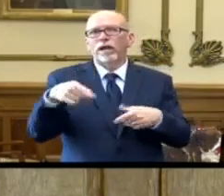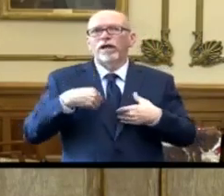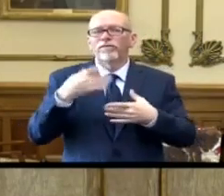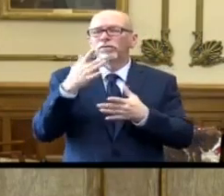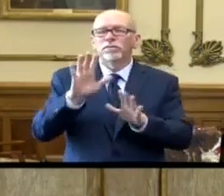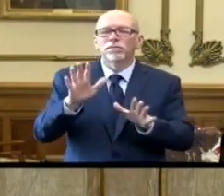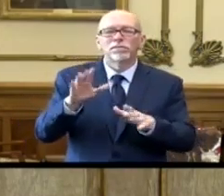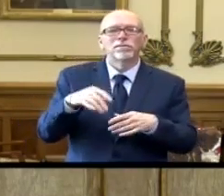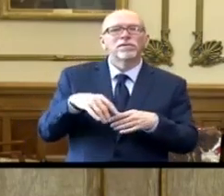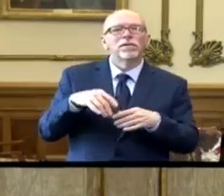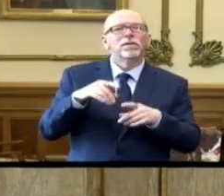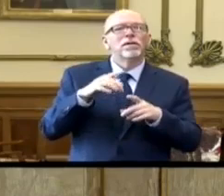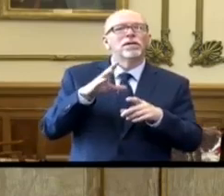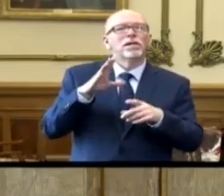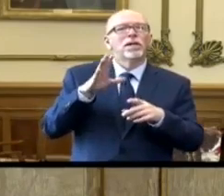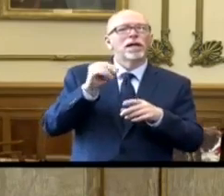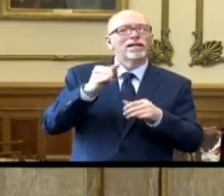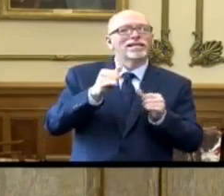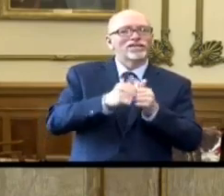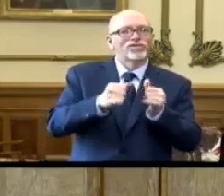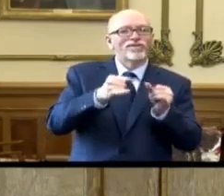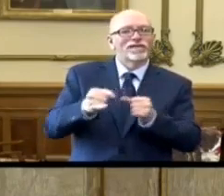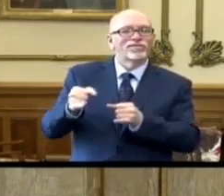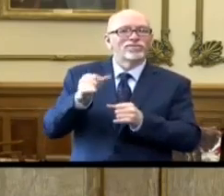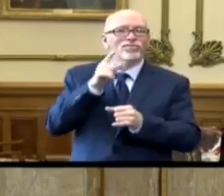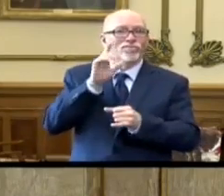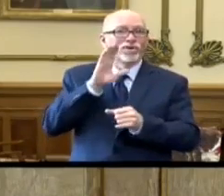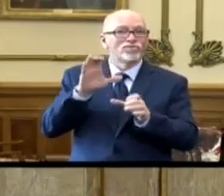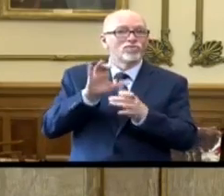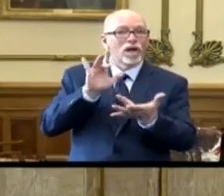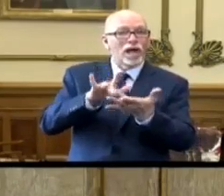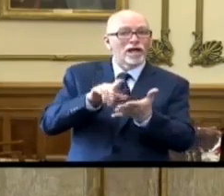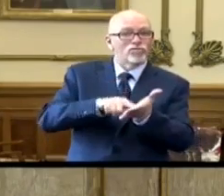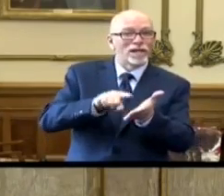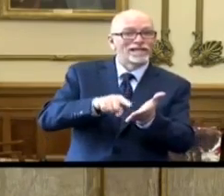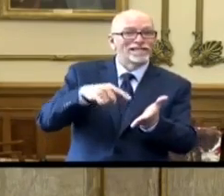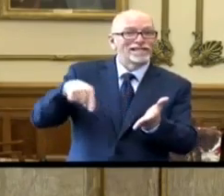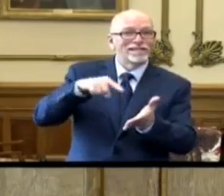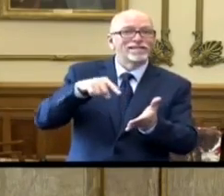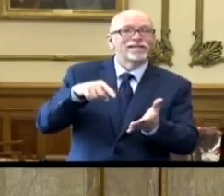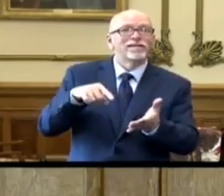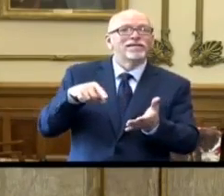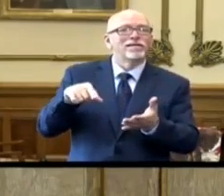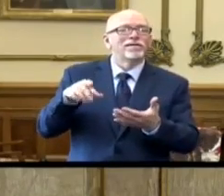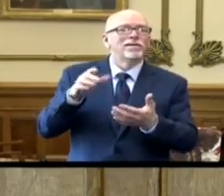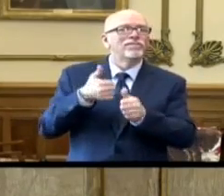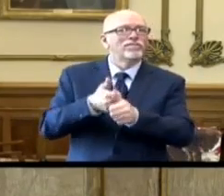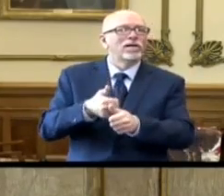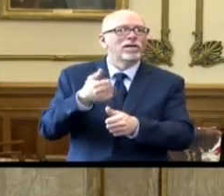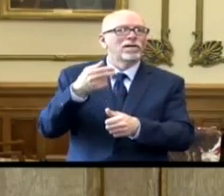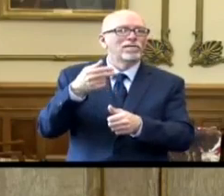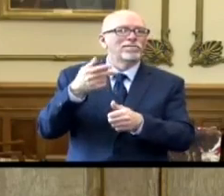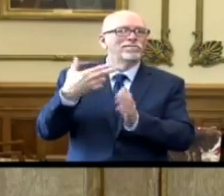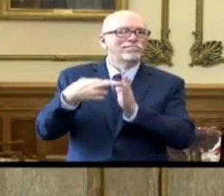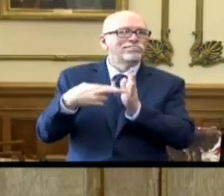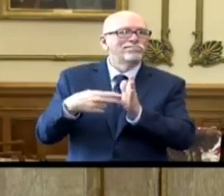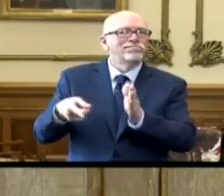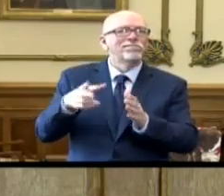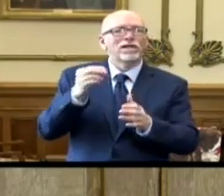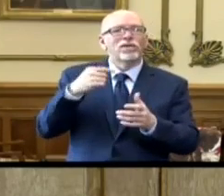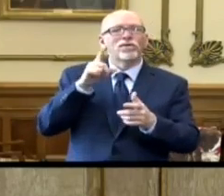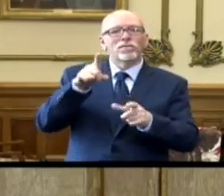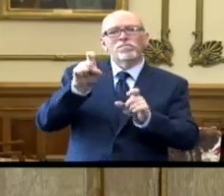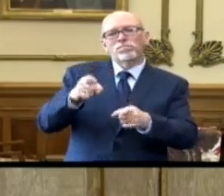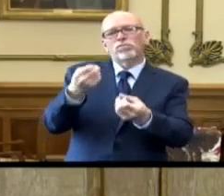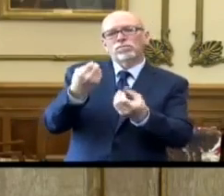departments and the individuals that will be actually doing the contact tracing. And you really are obligated to give us